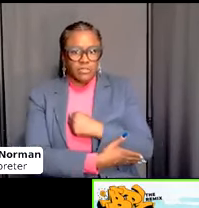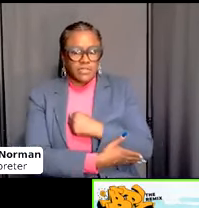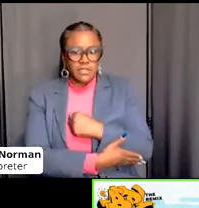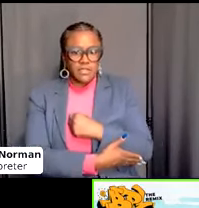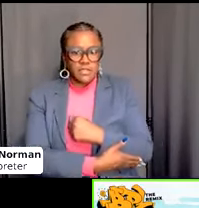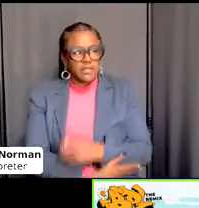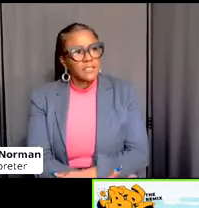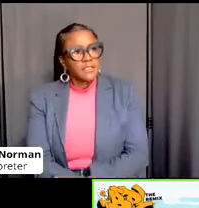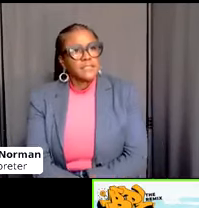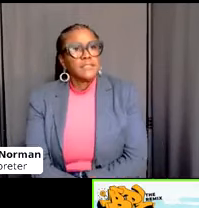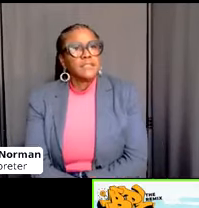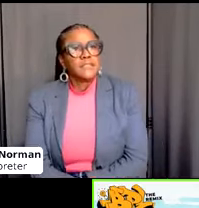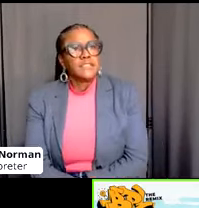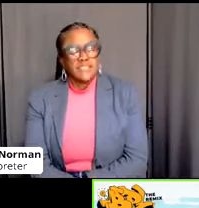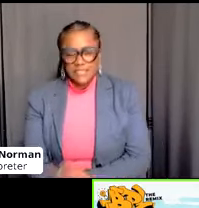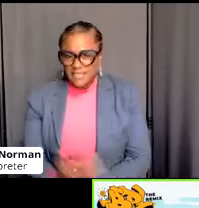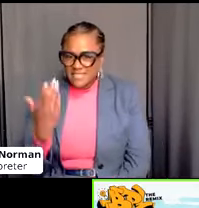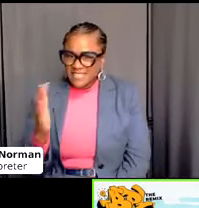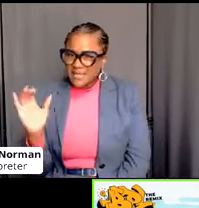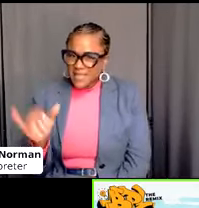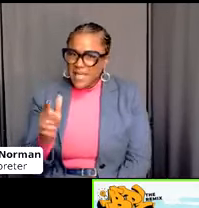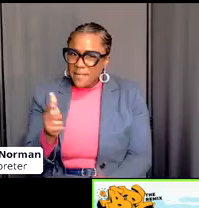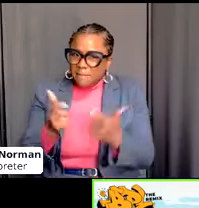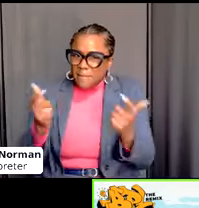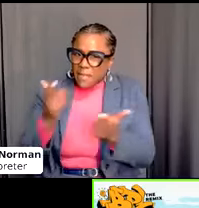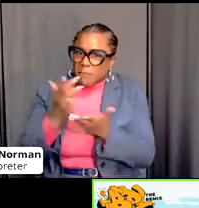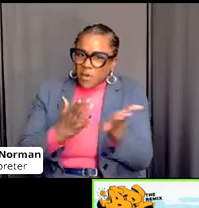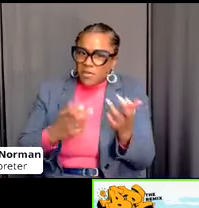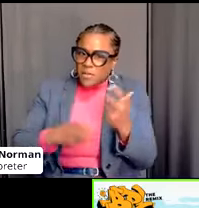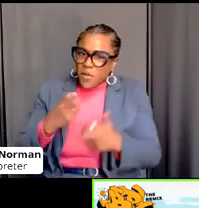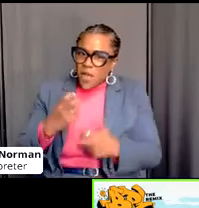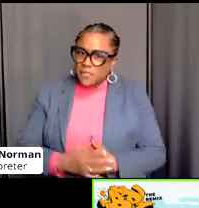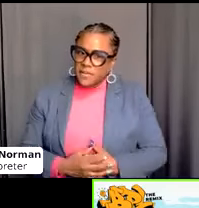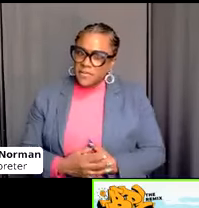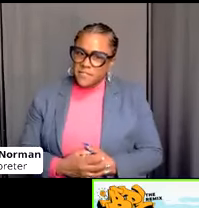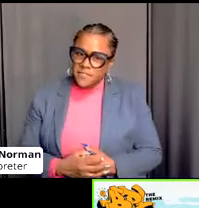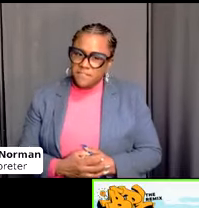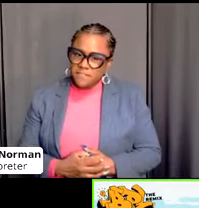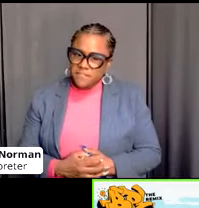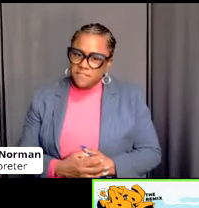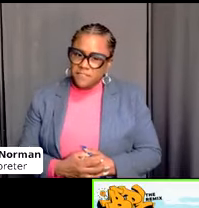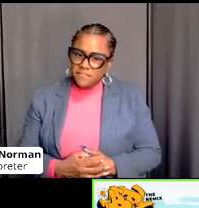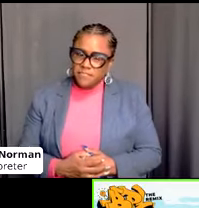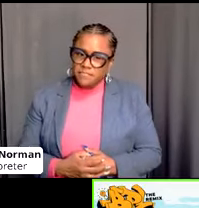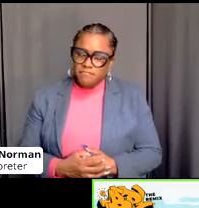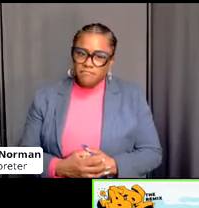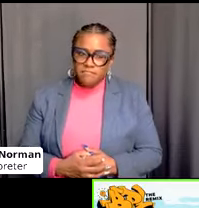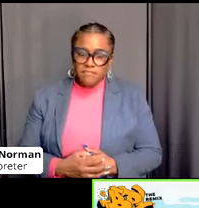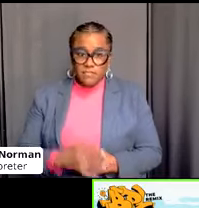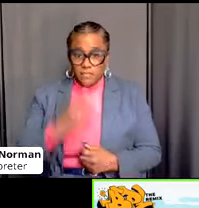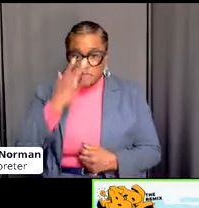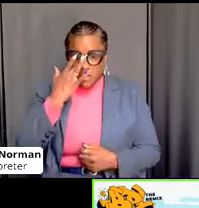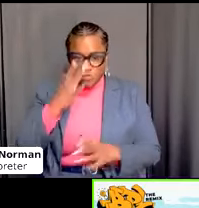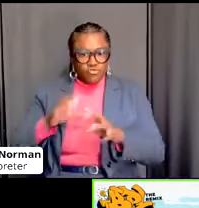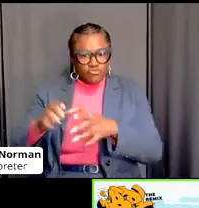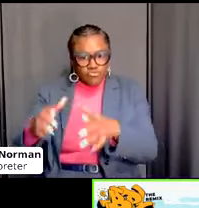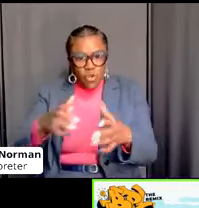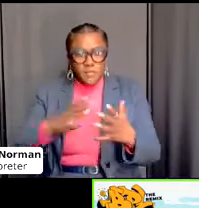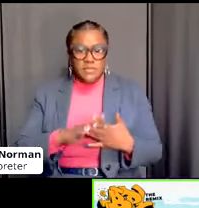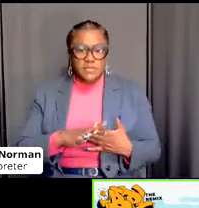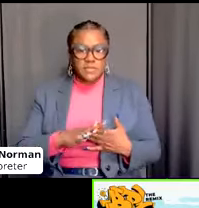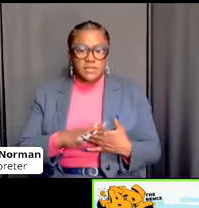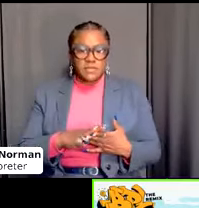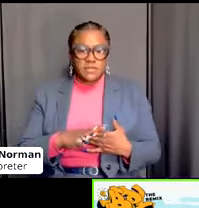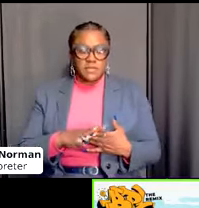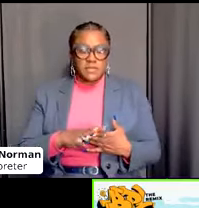be a big part of the problem. There are warring groups and factions, including